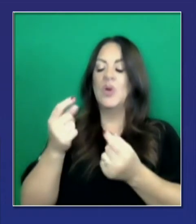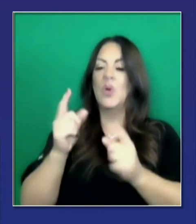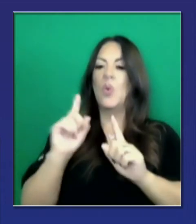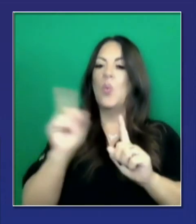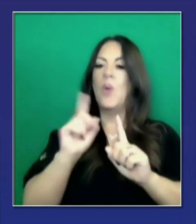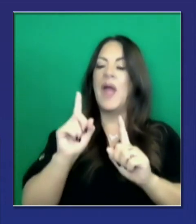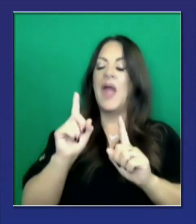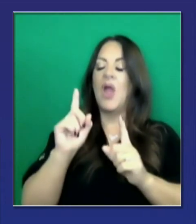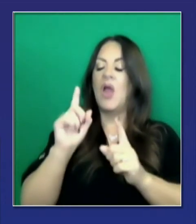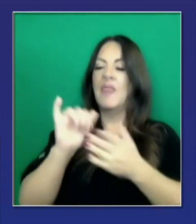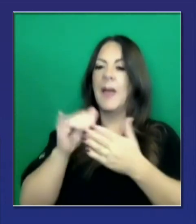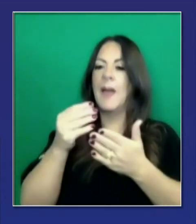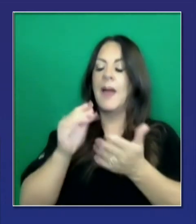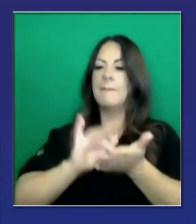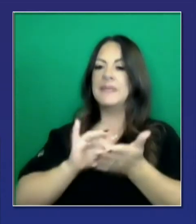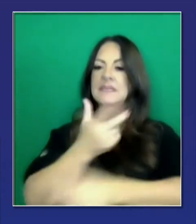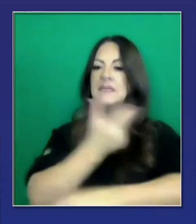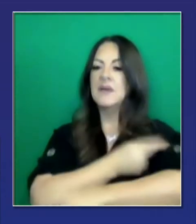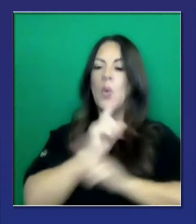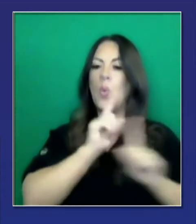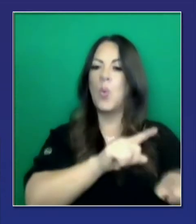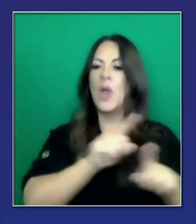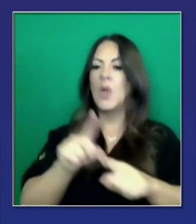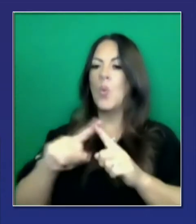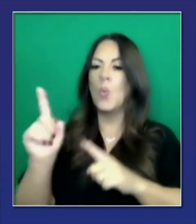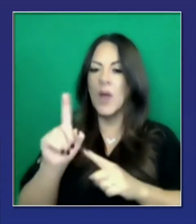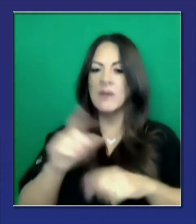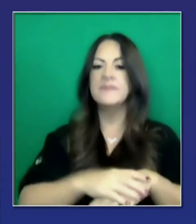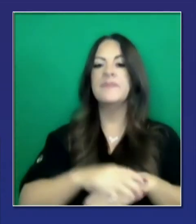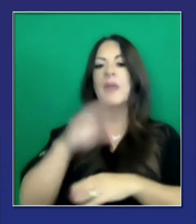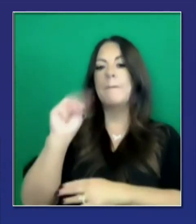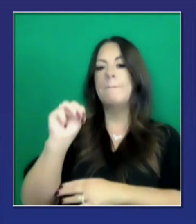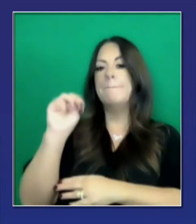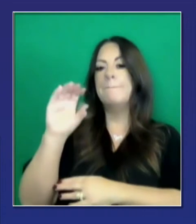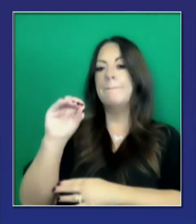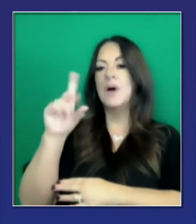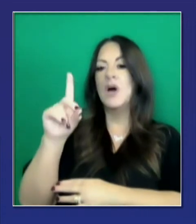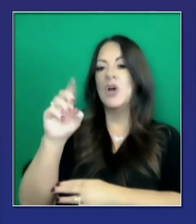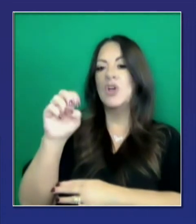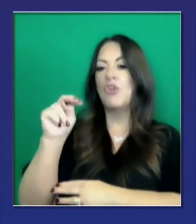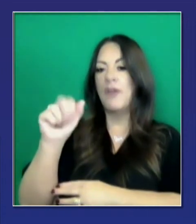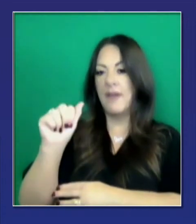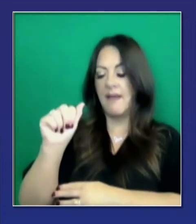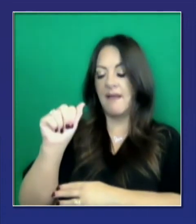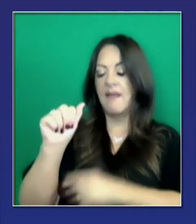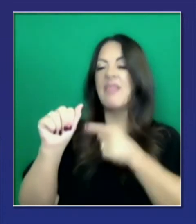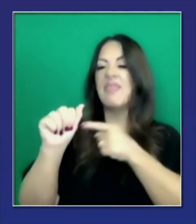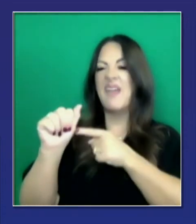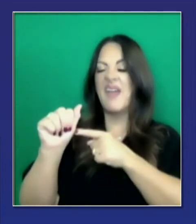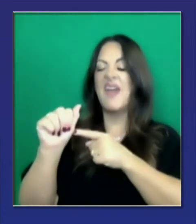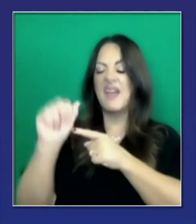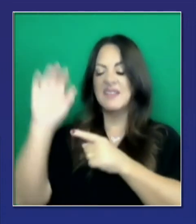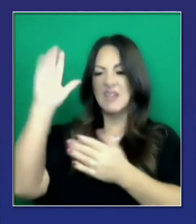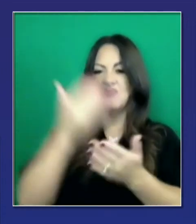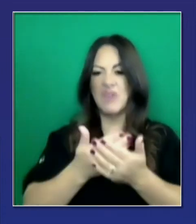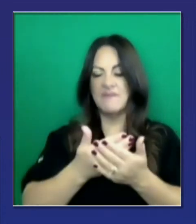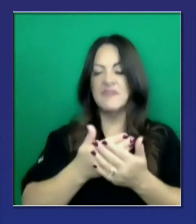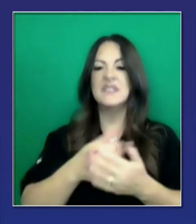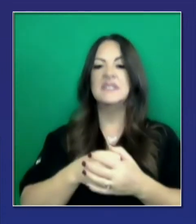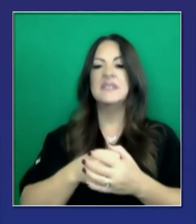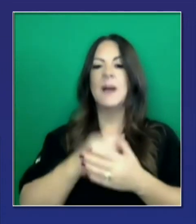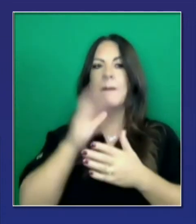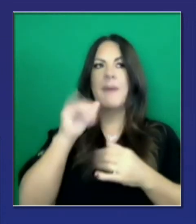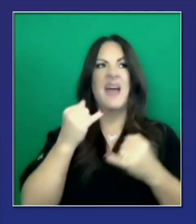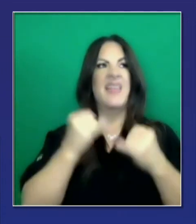you on the current status of Moderna, the Moderna doses of California. We anticipate by the end of this